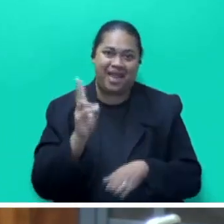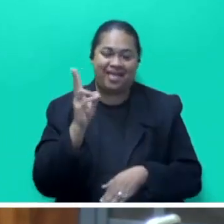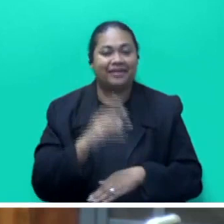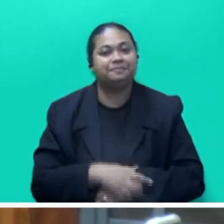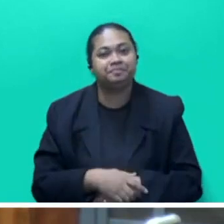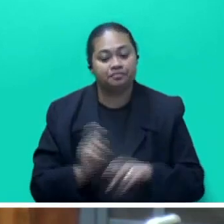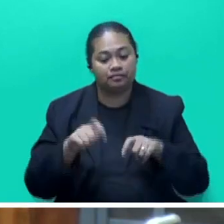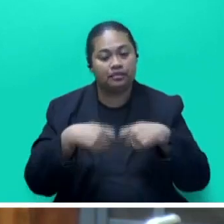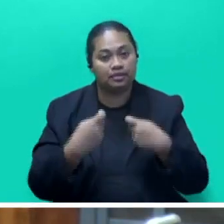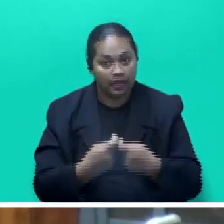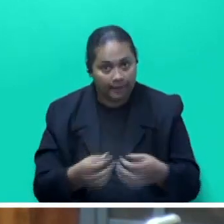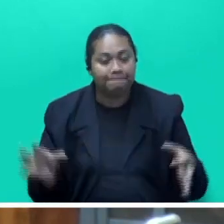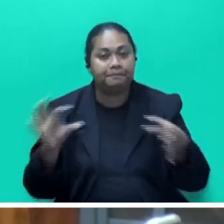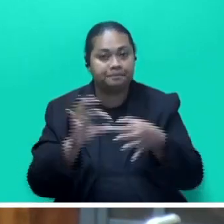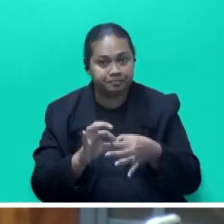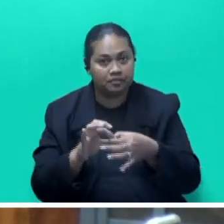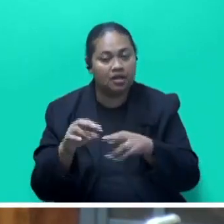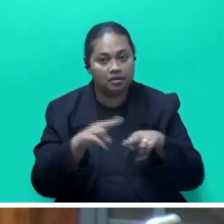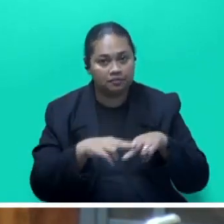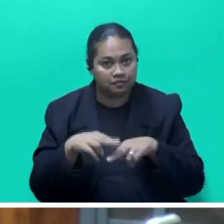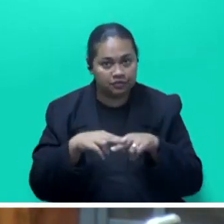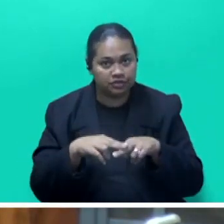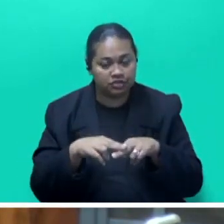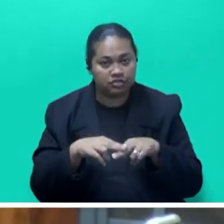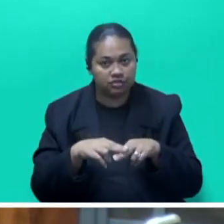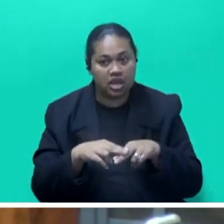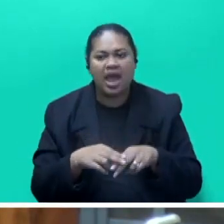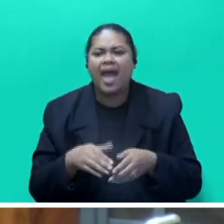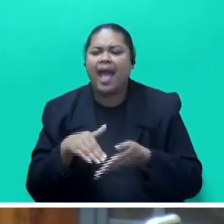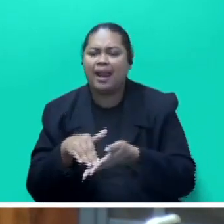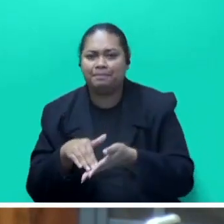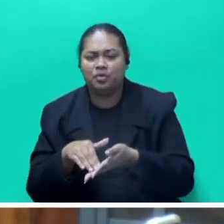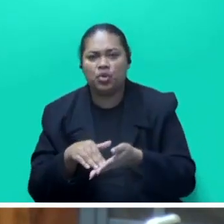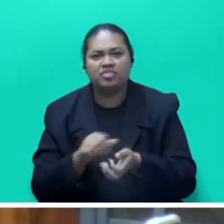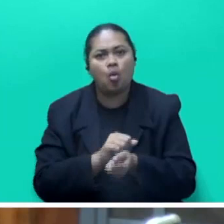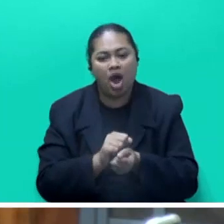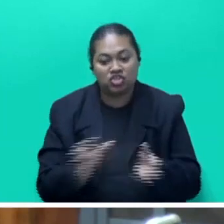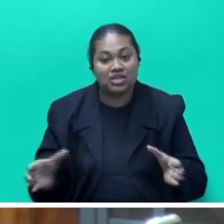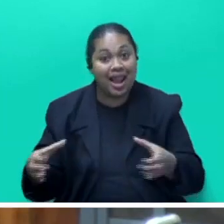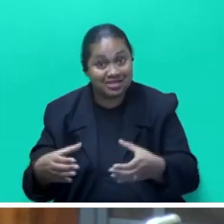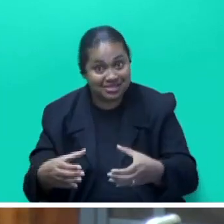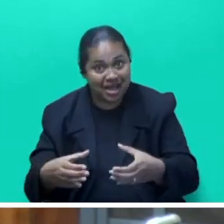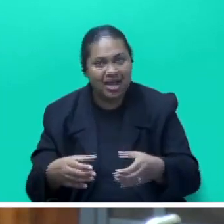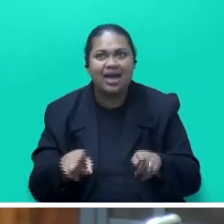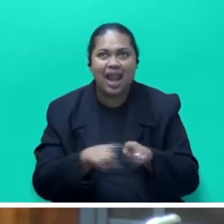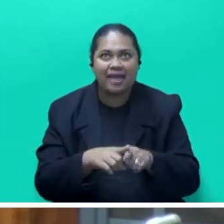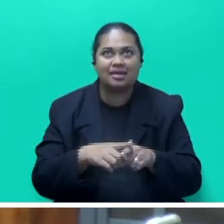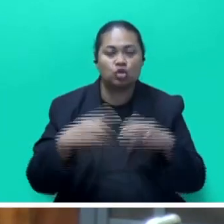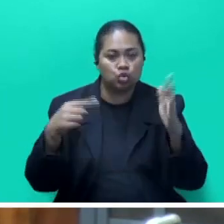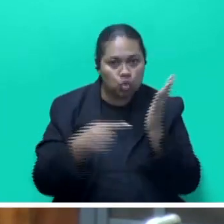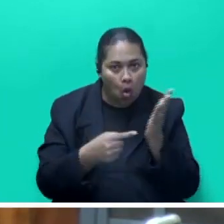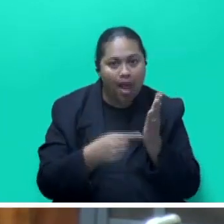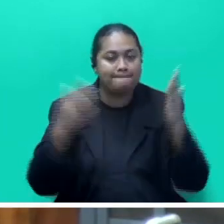The team also joined up with a Fiji field-ready team to assist the WASH cluster with the installation of sanitation systems.